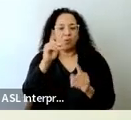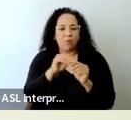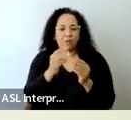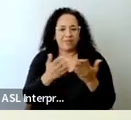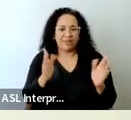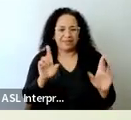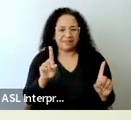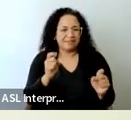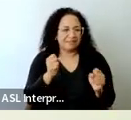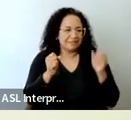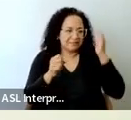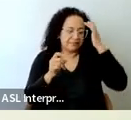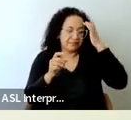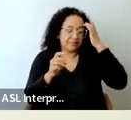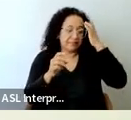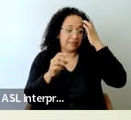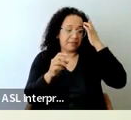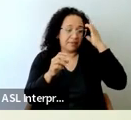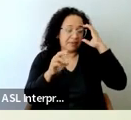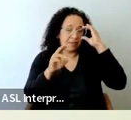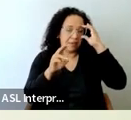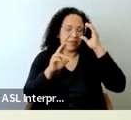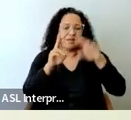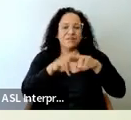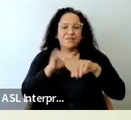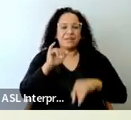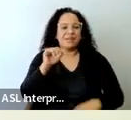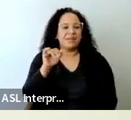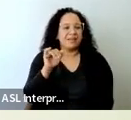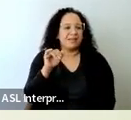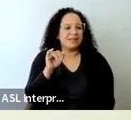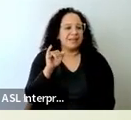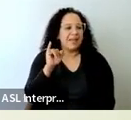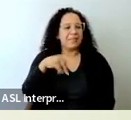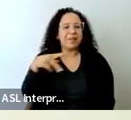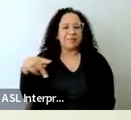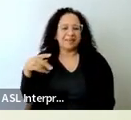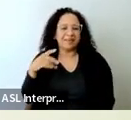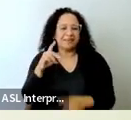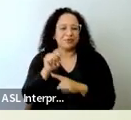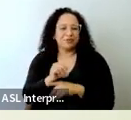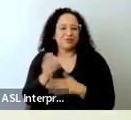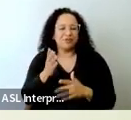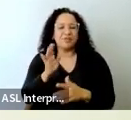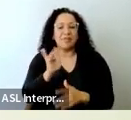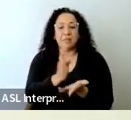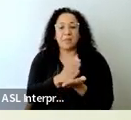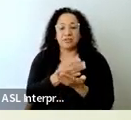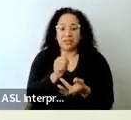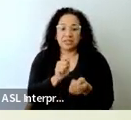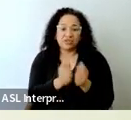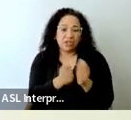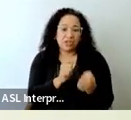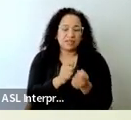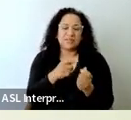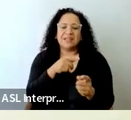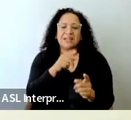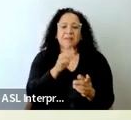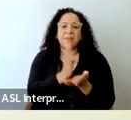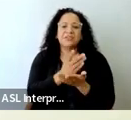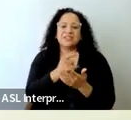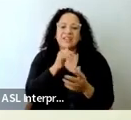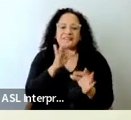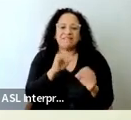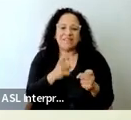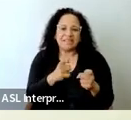sorry. Of course, just like an IPP in traditional services, the budget can be amended so it can change. It's not fixed.